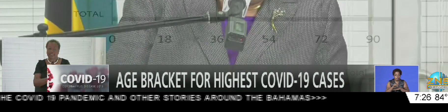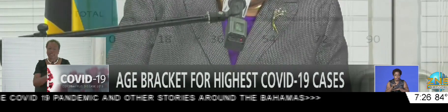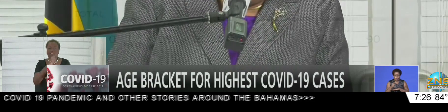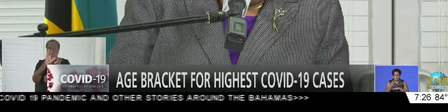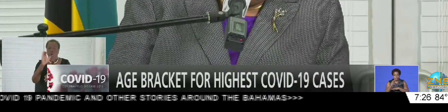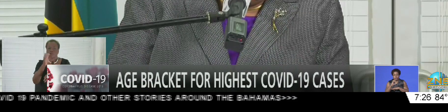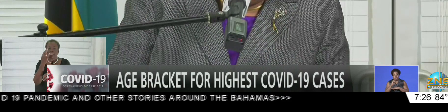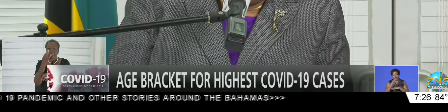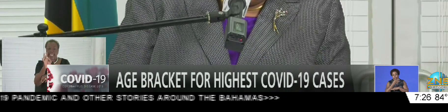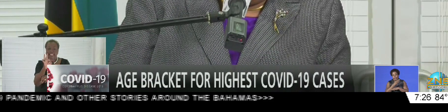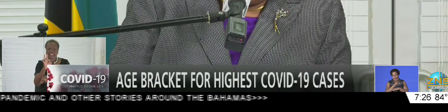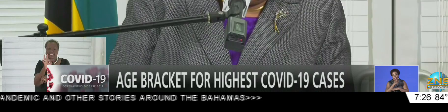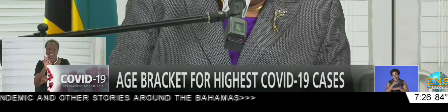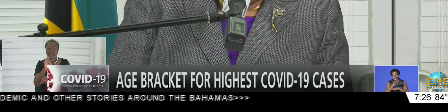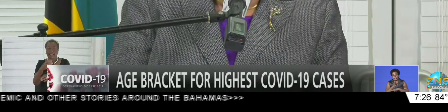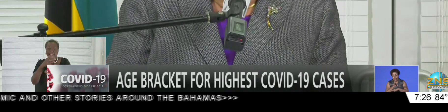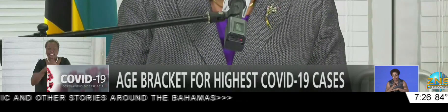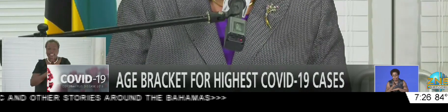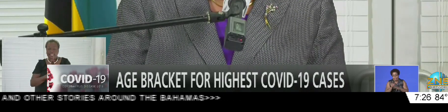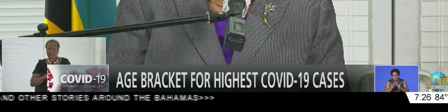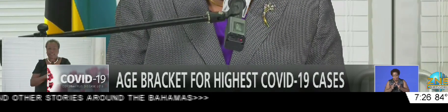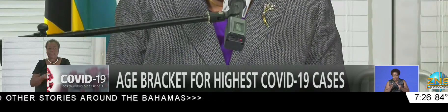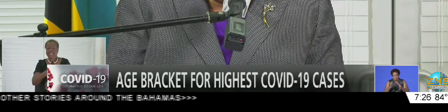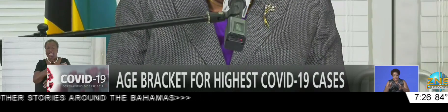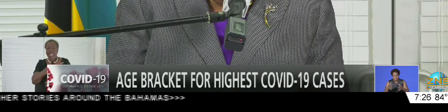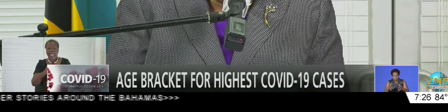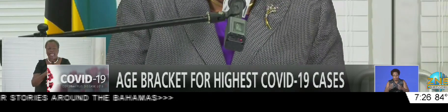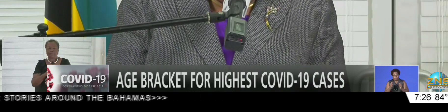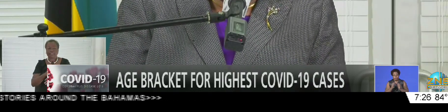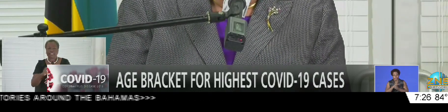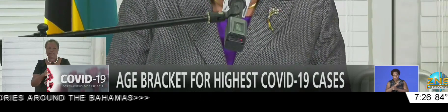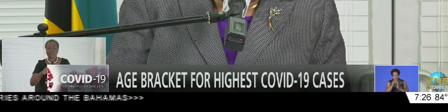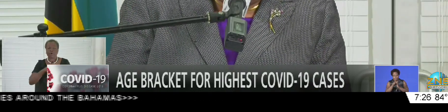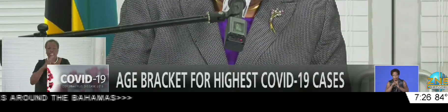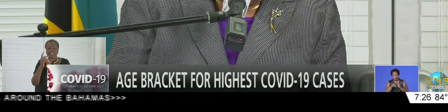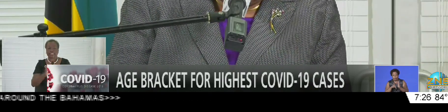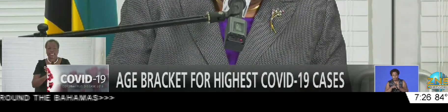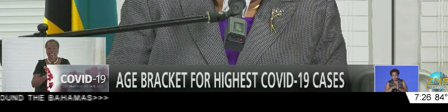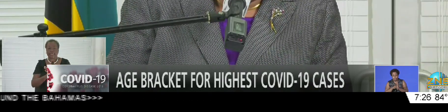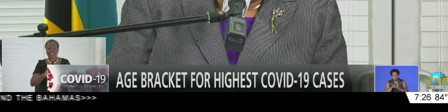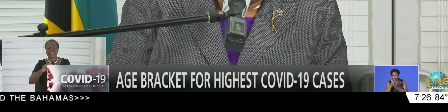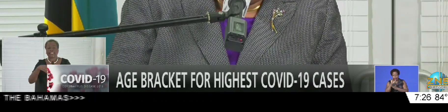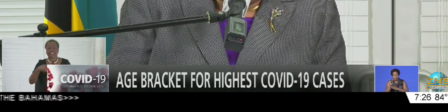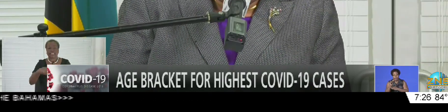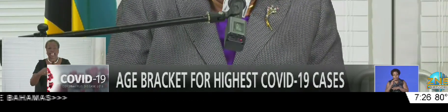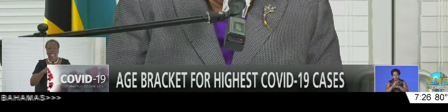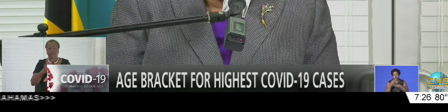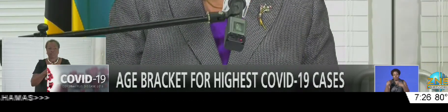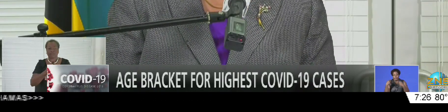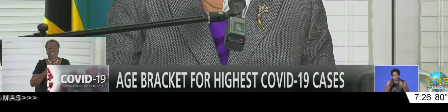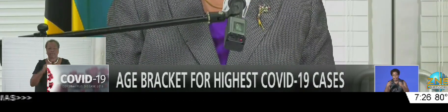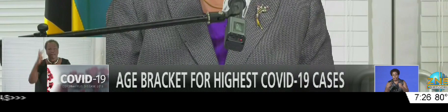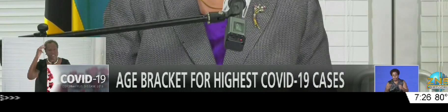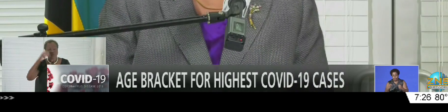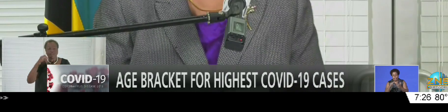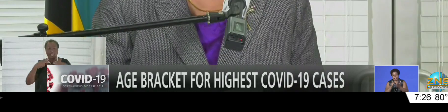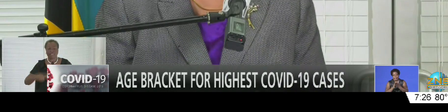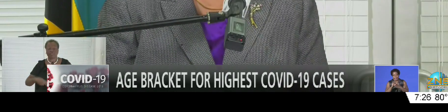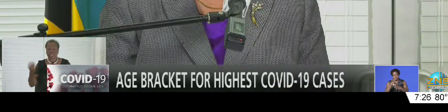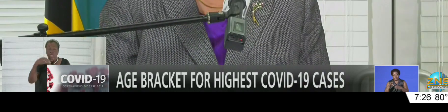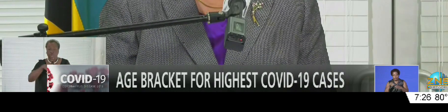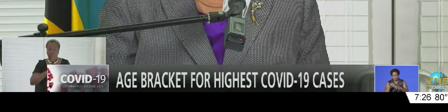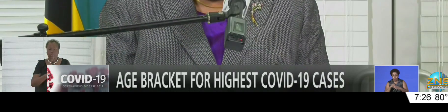the COVID-19 containment and mitigation policies set out by the Ministry of Health, which